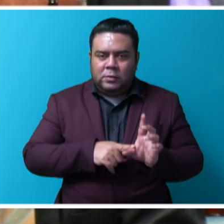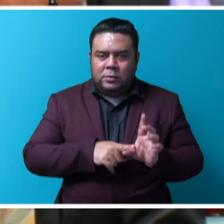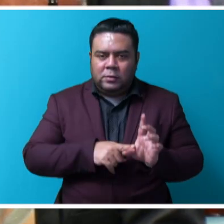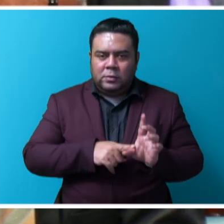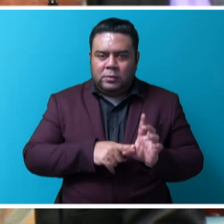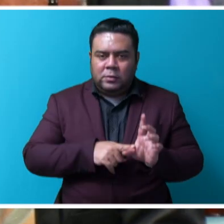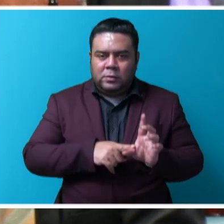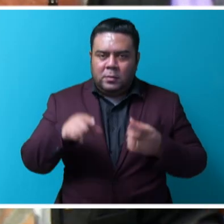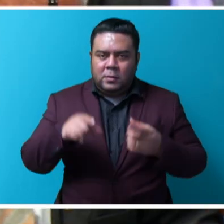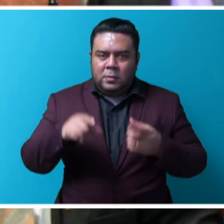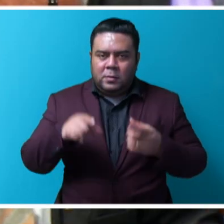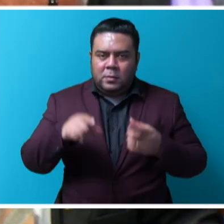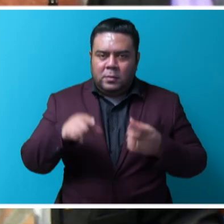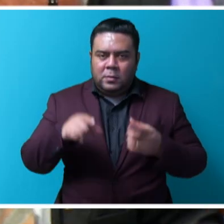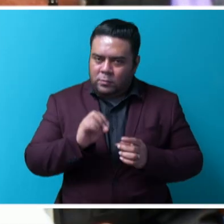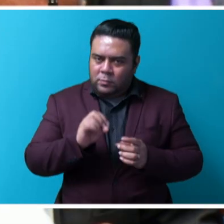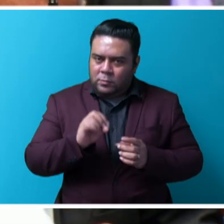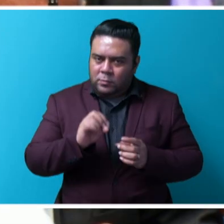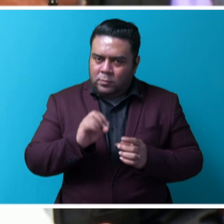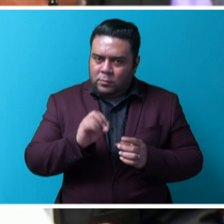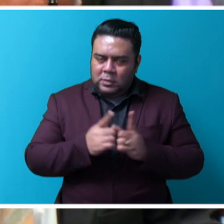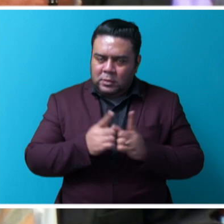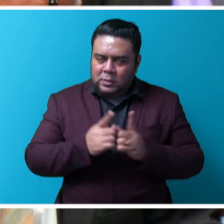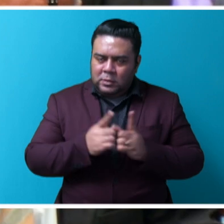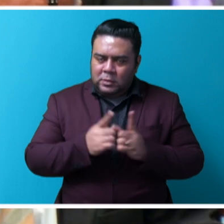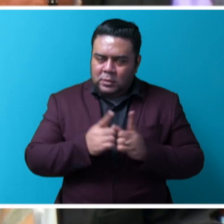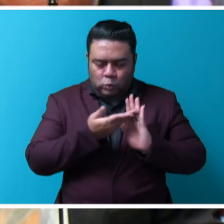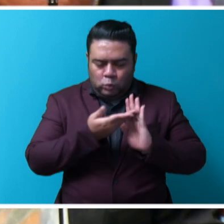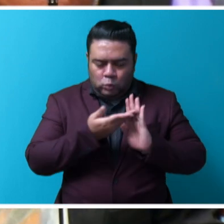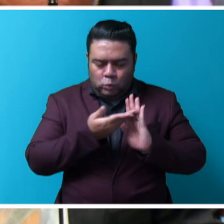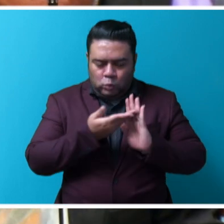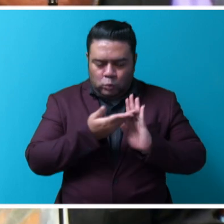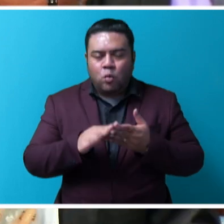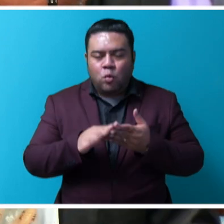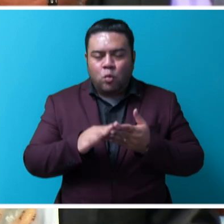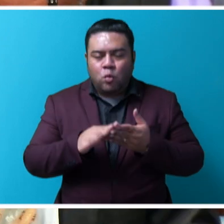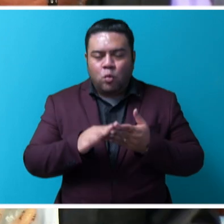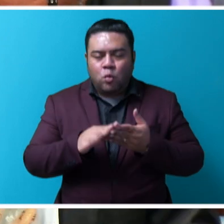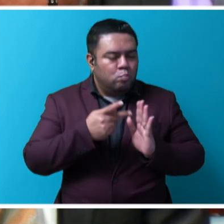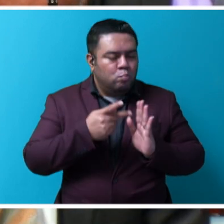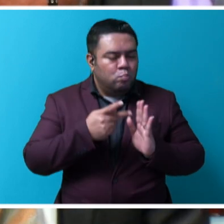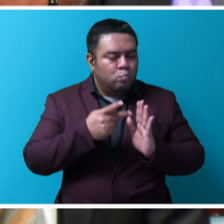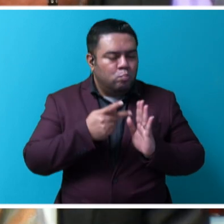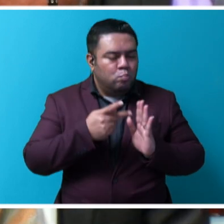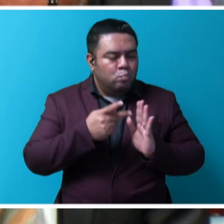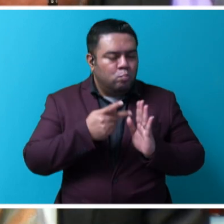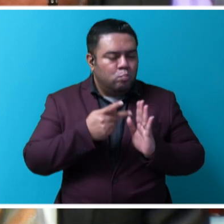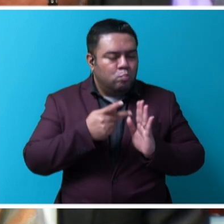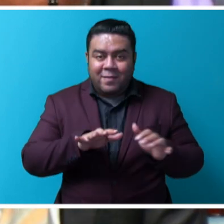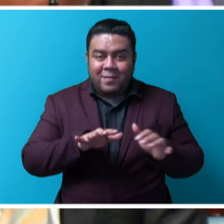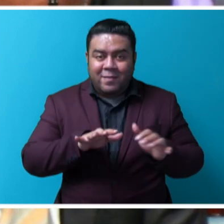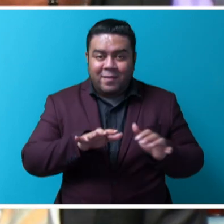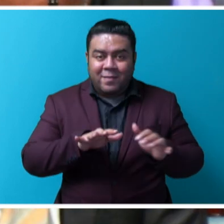divisional offices in the north and west, as well as a dedicated project management unit. The project management unit,